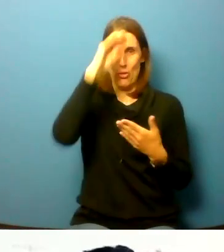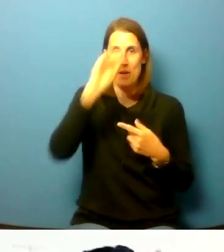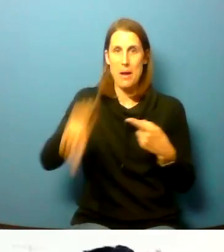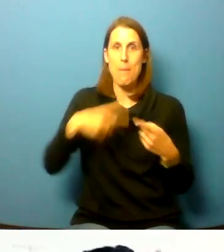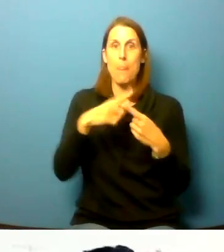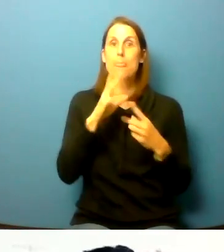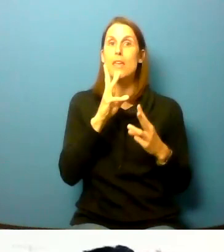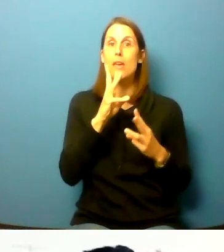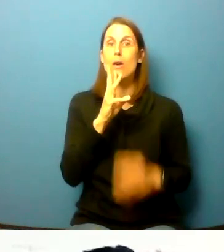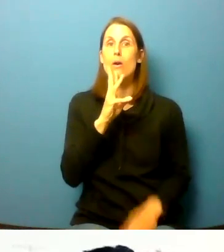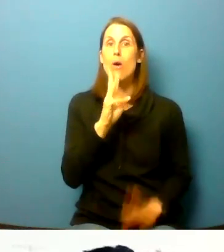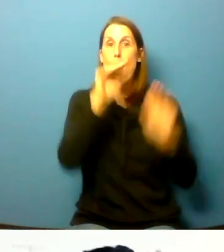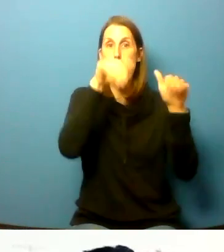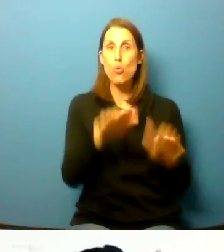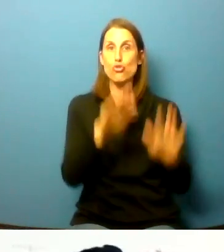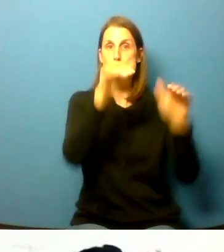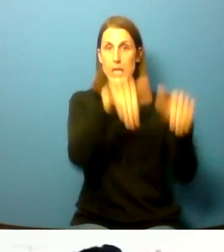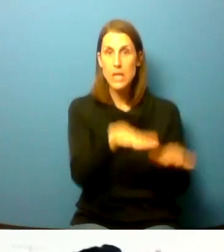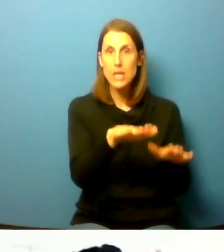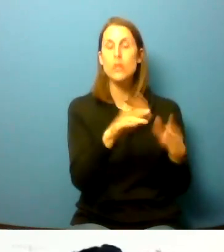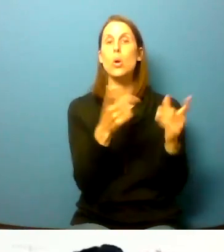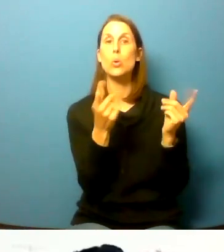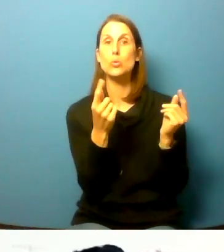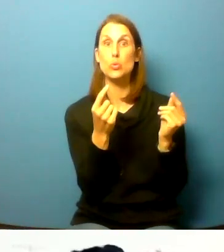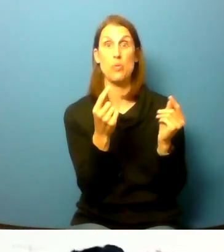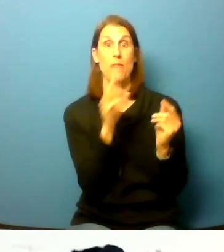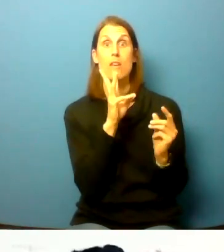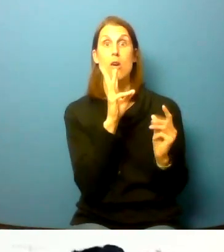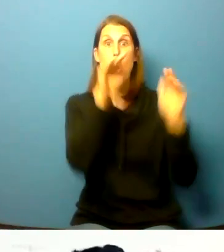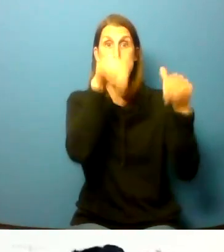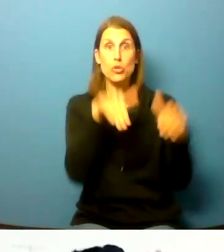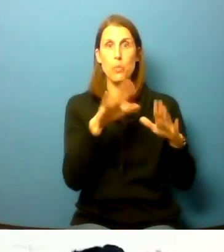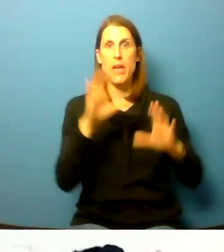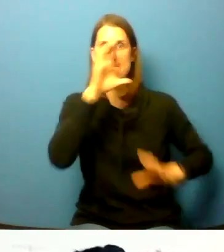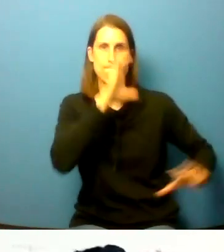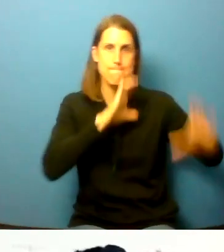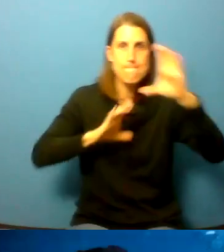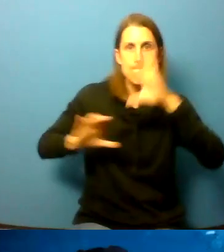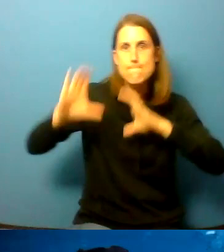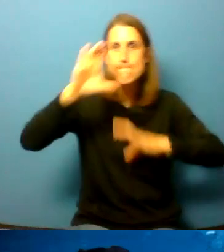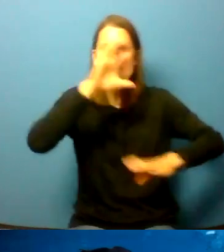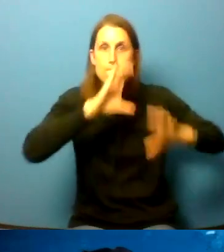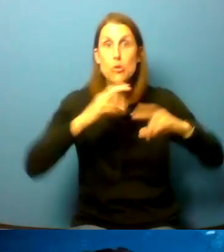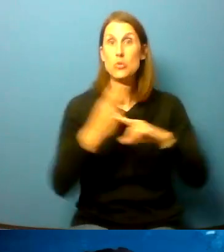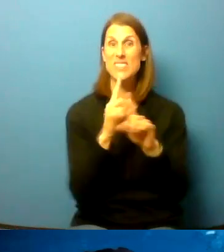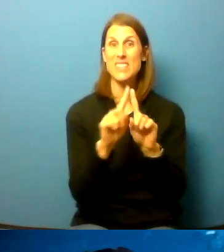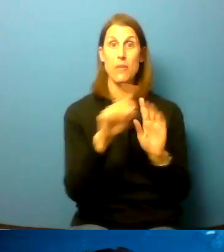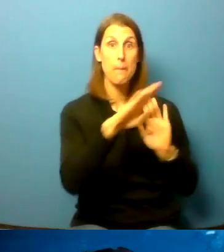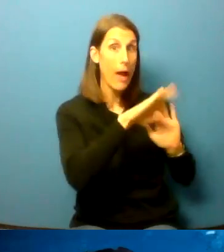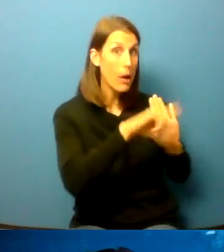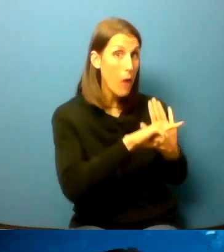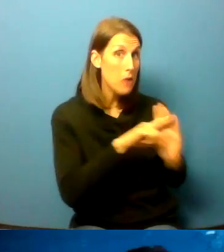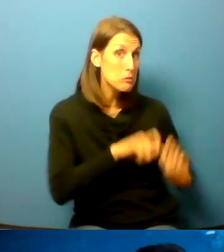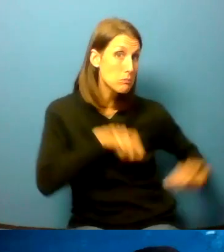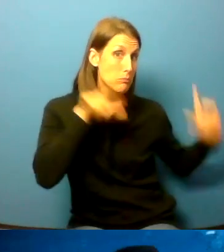And so we can travel through the ocean by using different virtual backgrounds. We